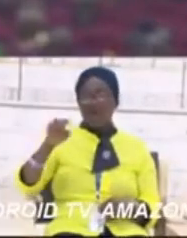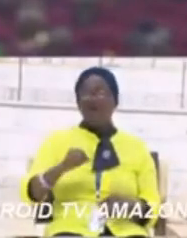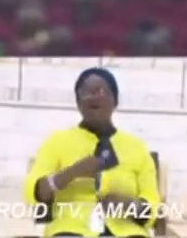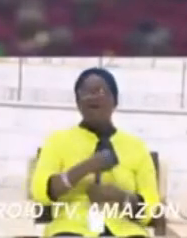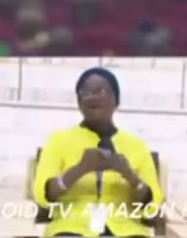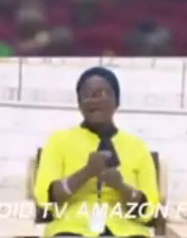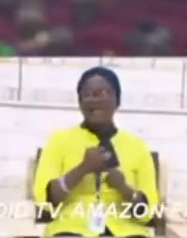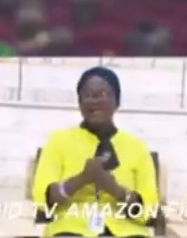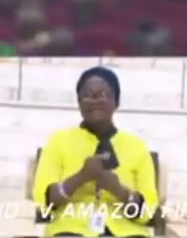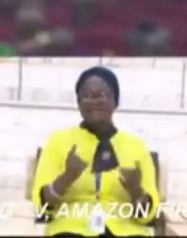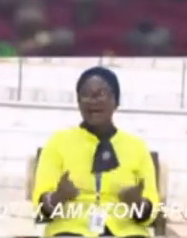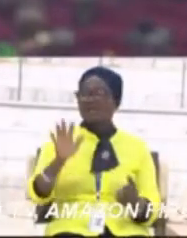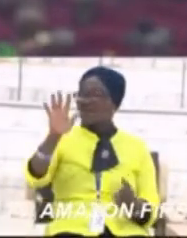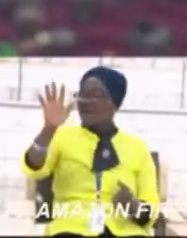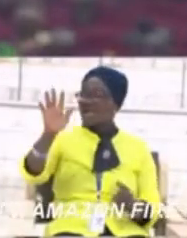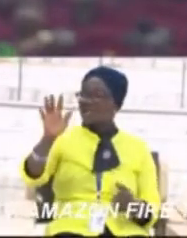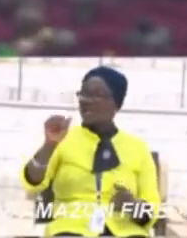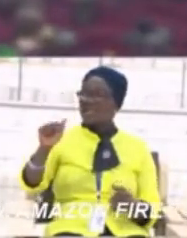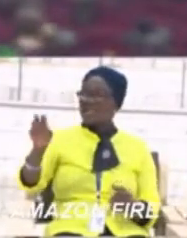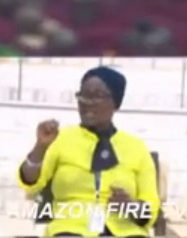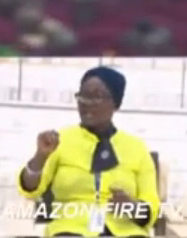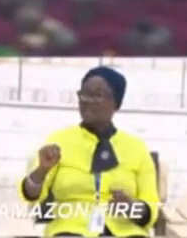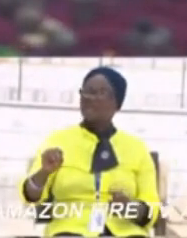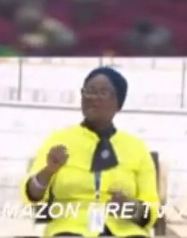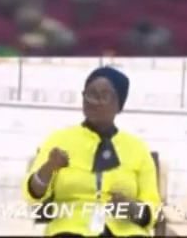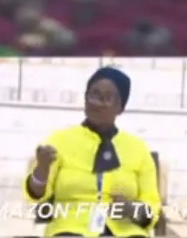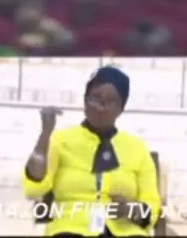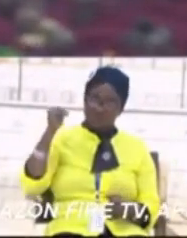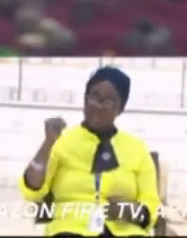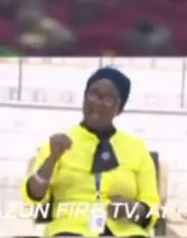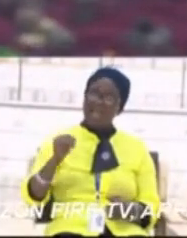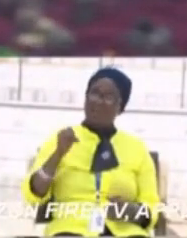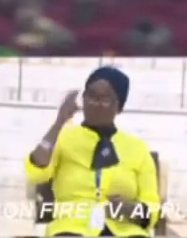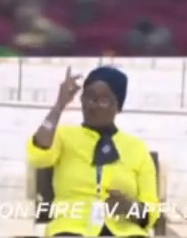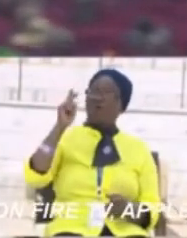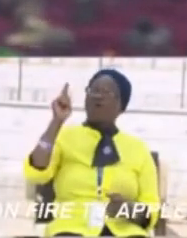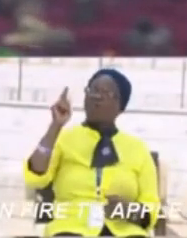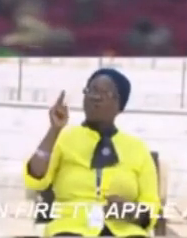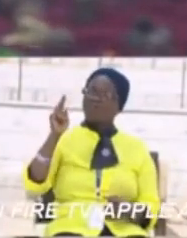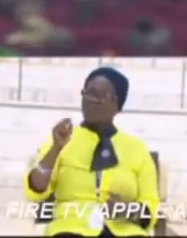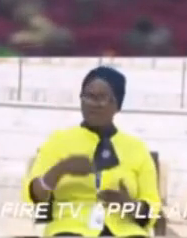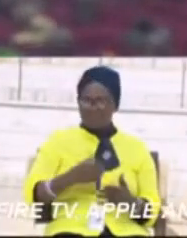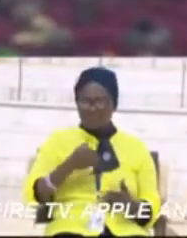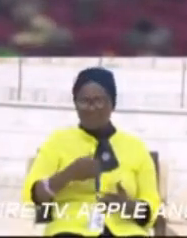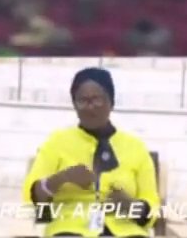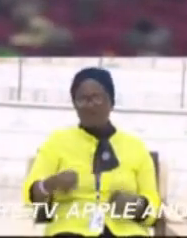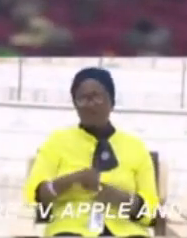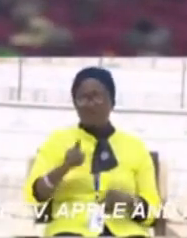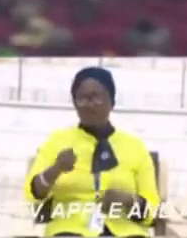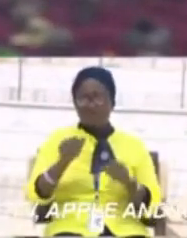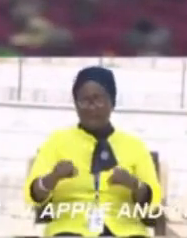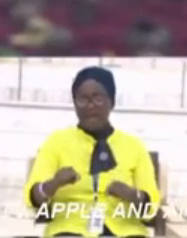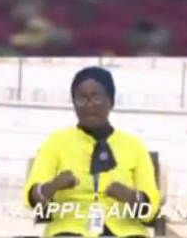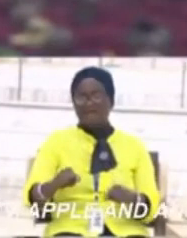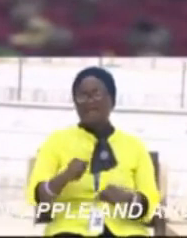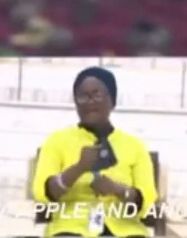5 a.m., you are awake so as to be able to catch the bus going to Lagos. And you go